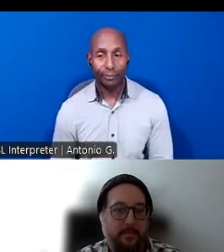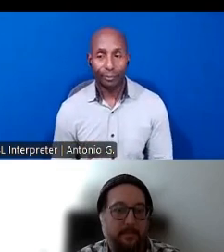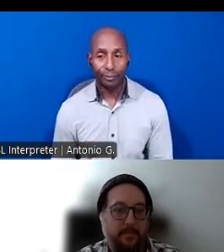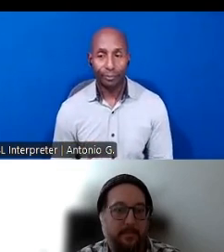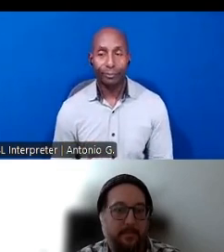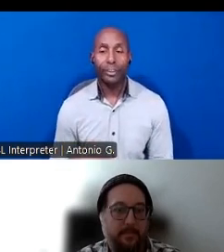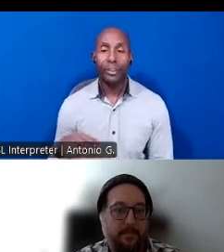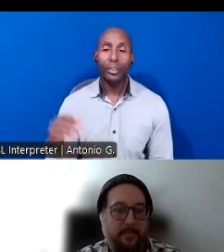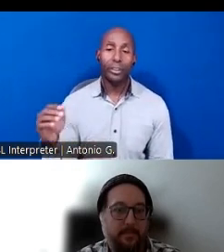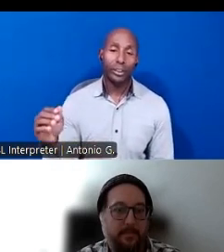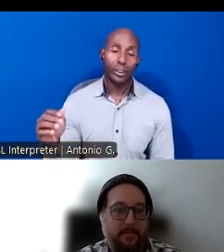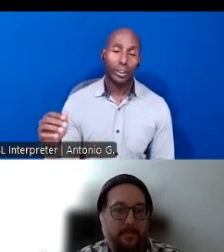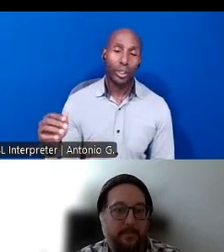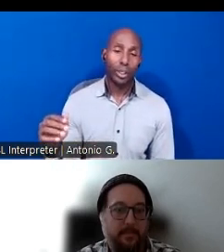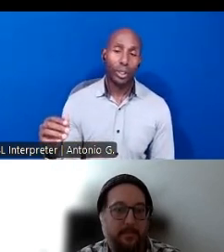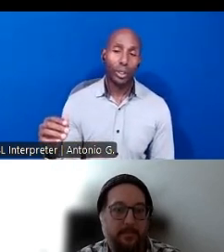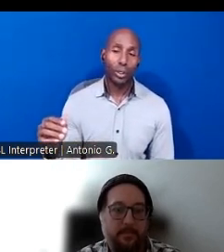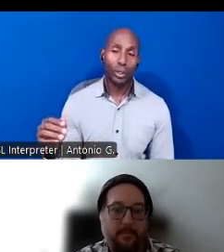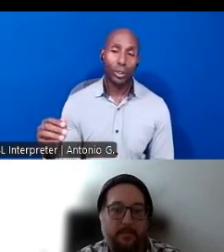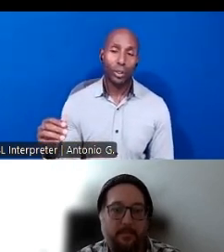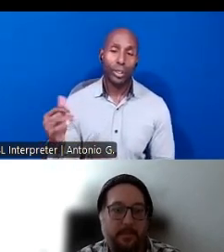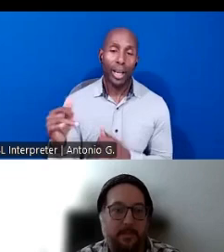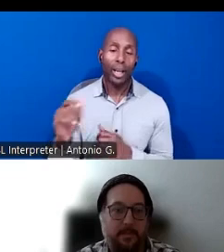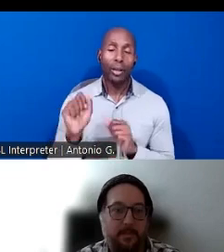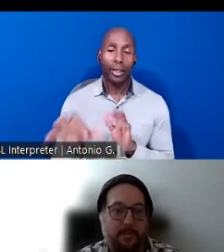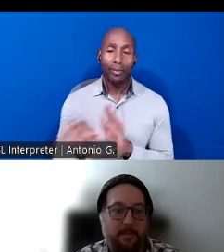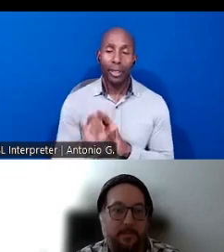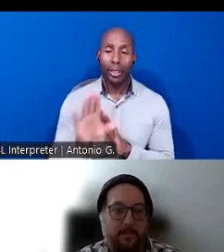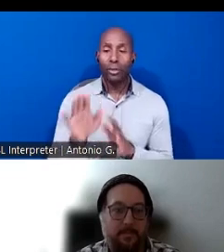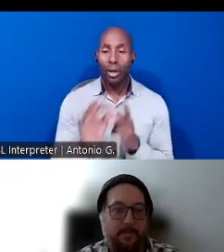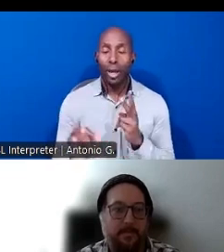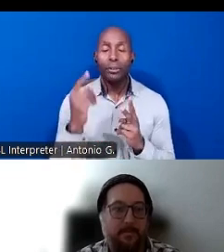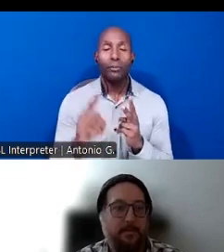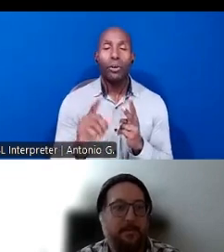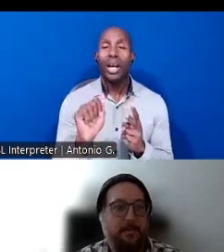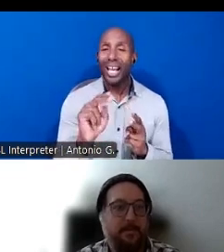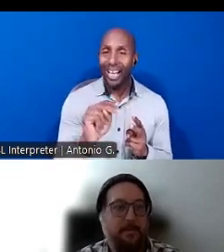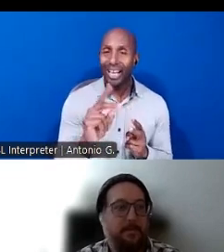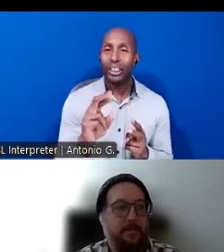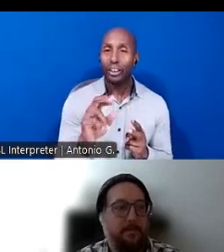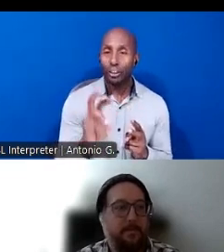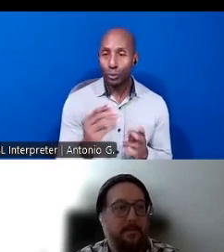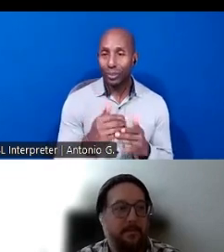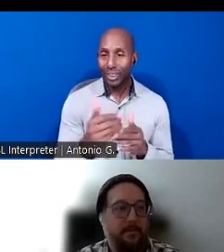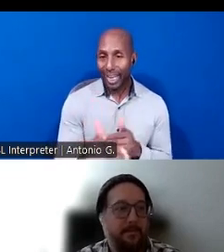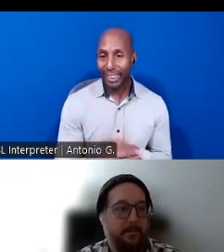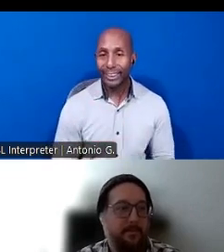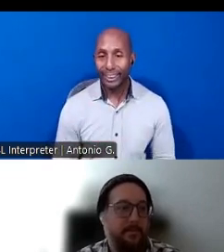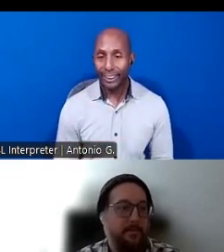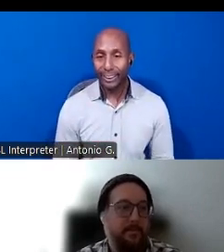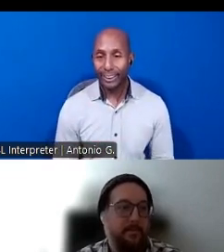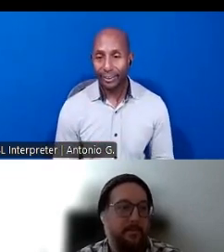back and select your options for Andrew and